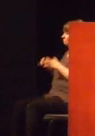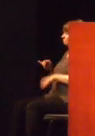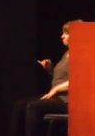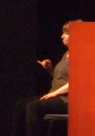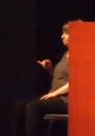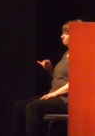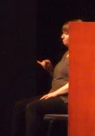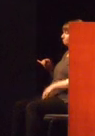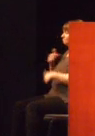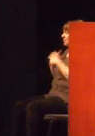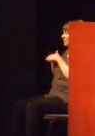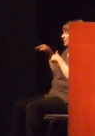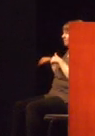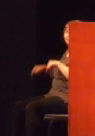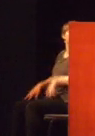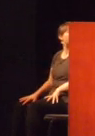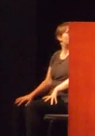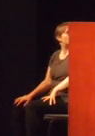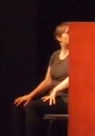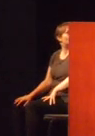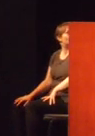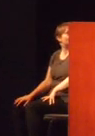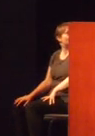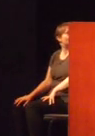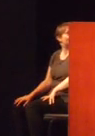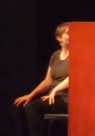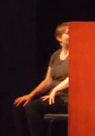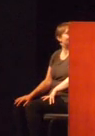I'm going to skip this part. Don't look. Oh, no, I'm not.